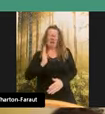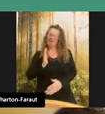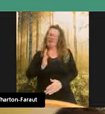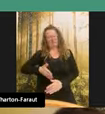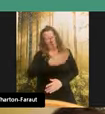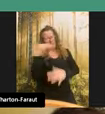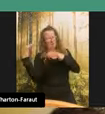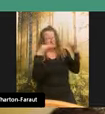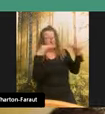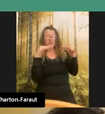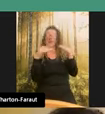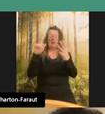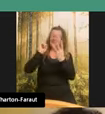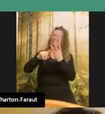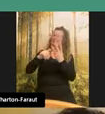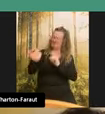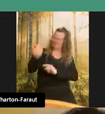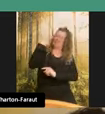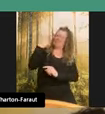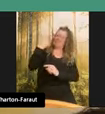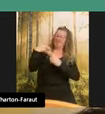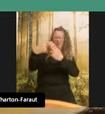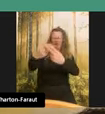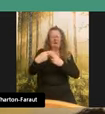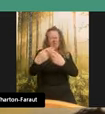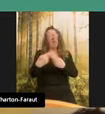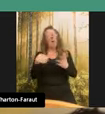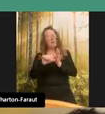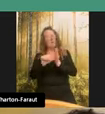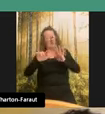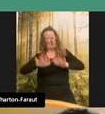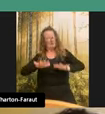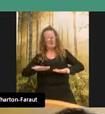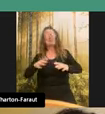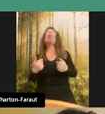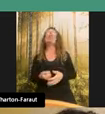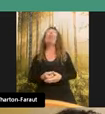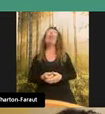and the call to help with transportation.